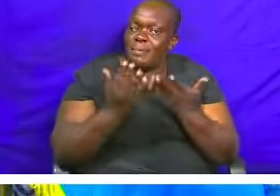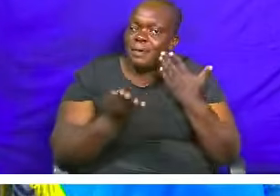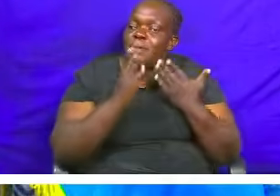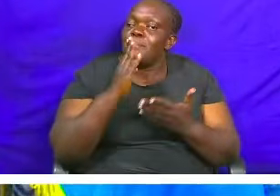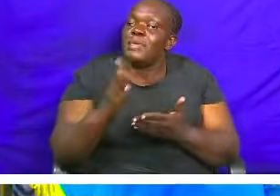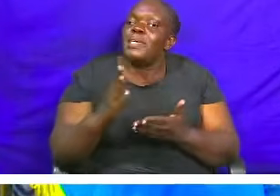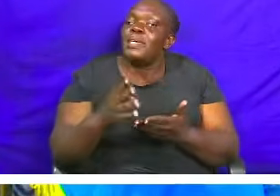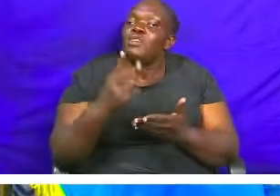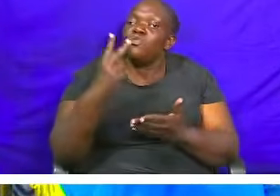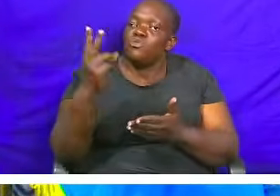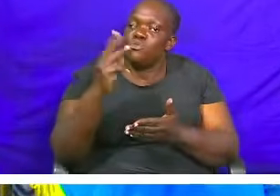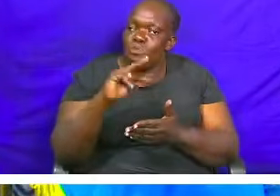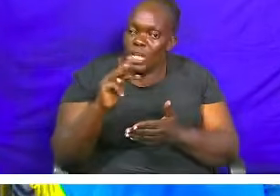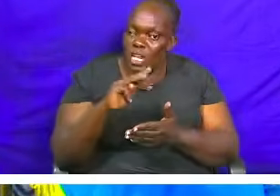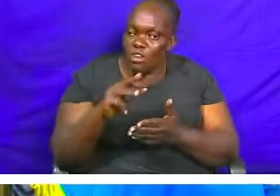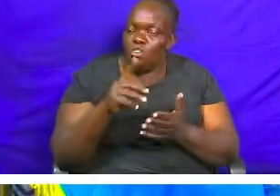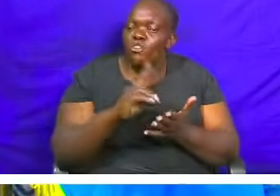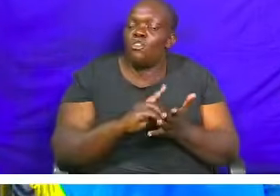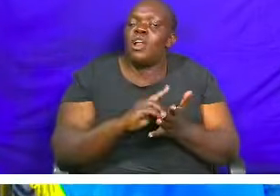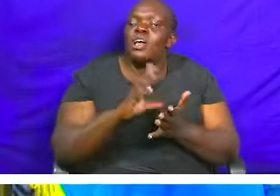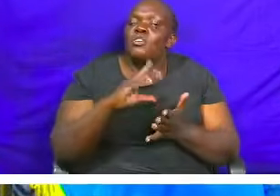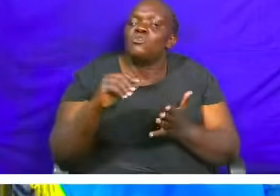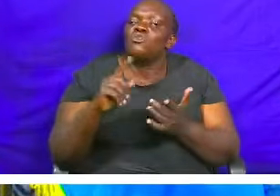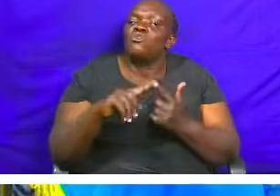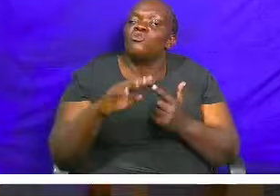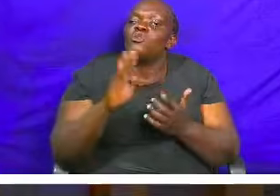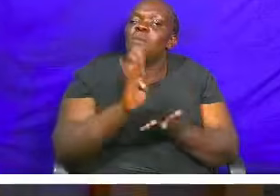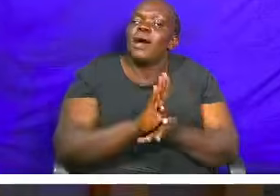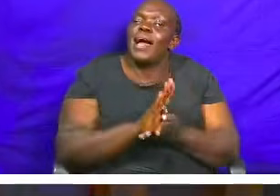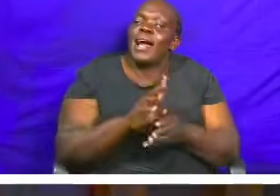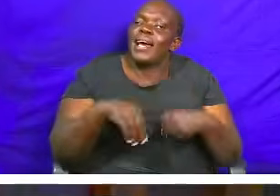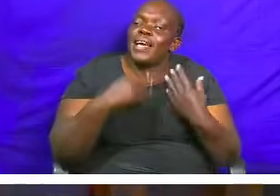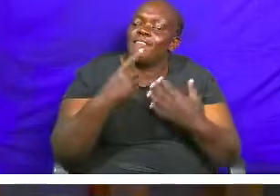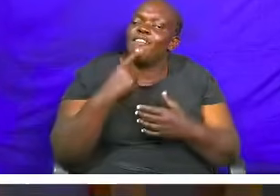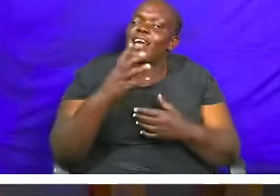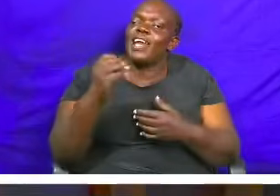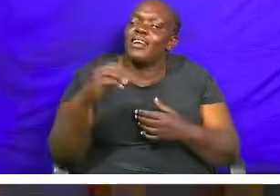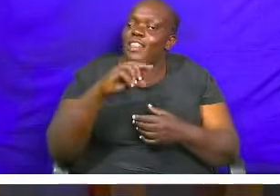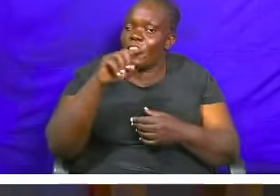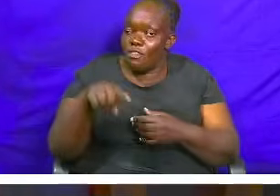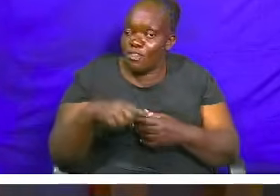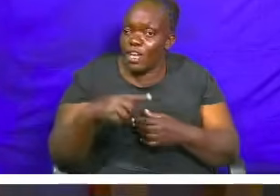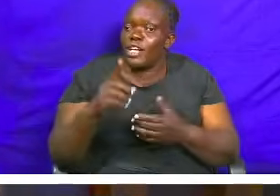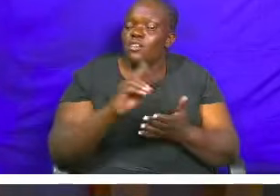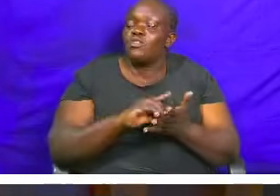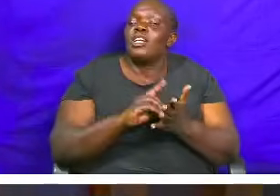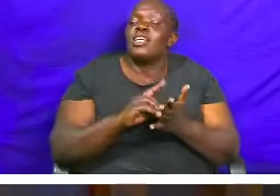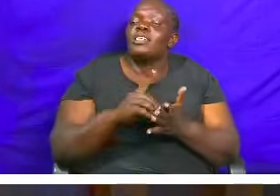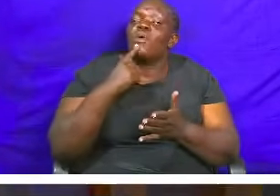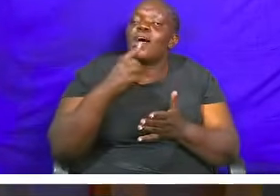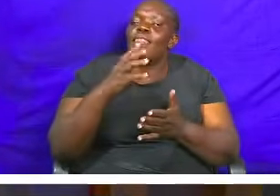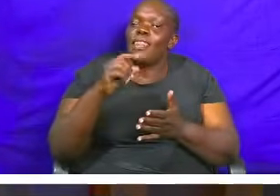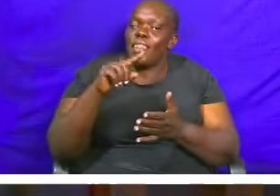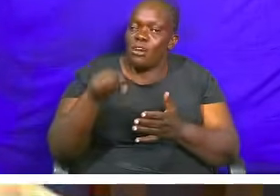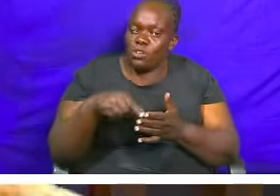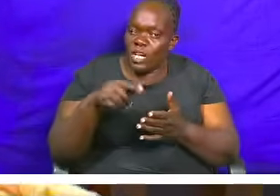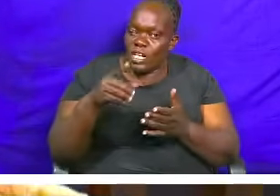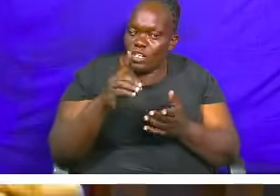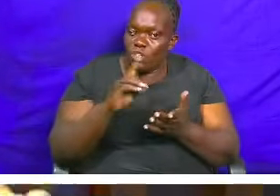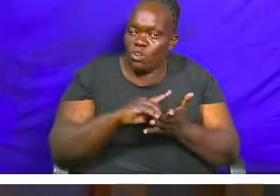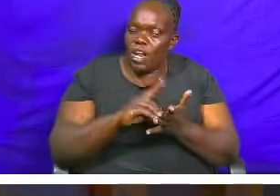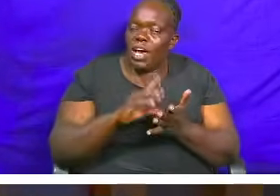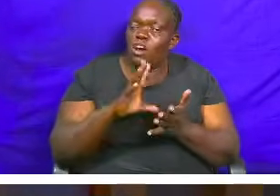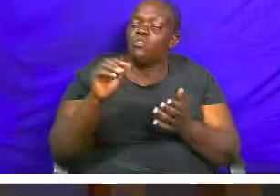$2 million. Then you go to the bank, they give you $100,000 or even $1,000. So you go to 10